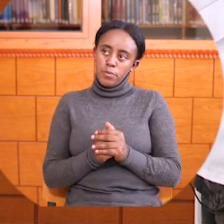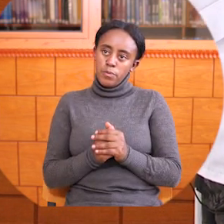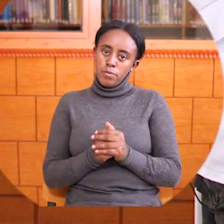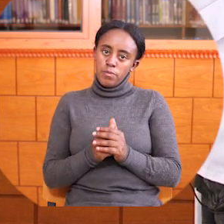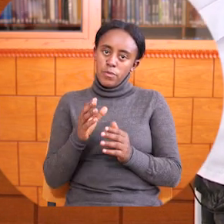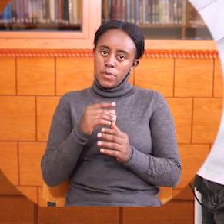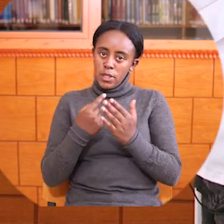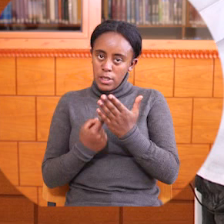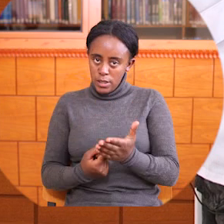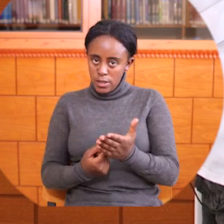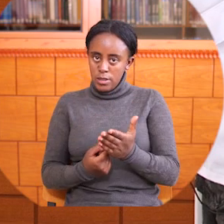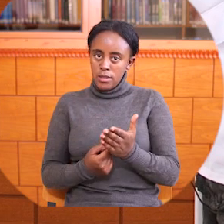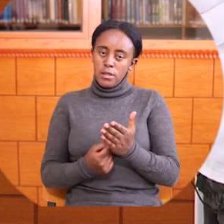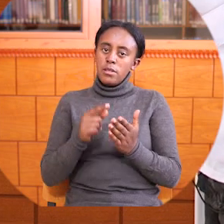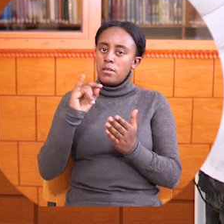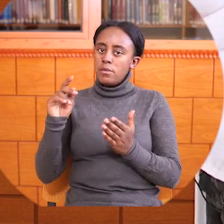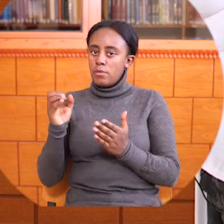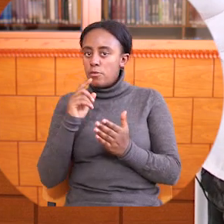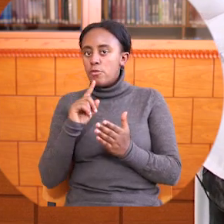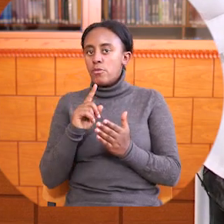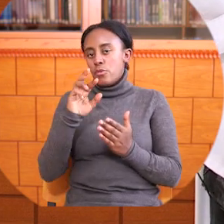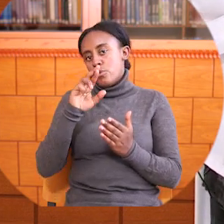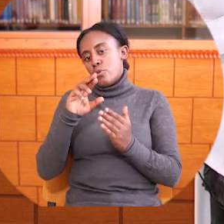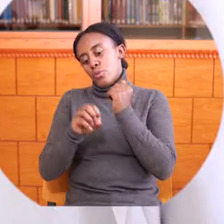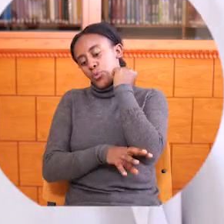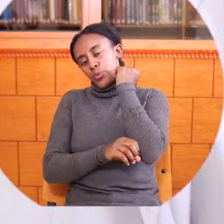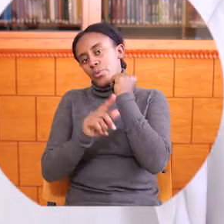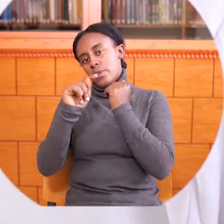And this tip of the root is known as root tip.